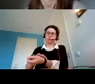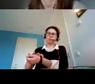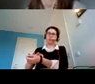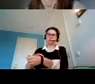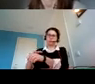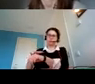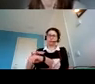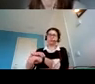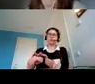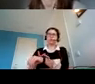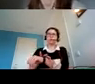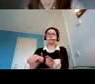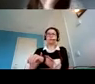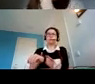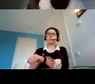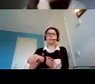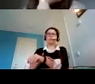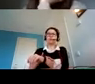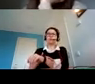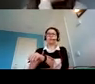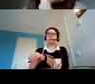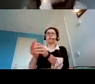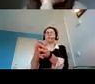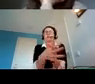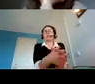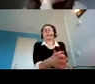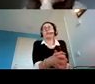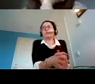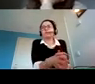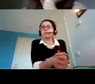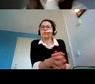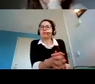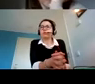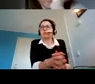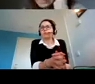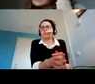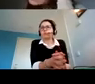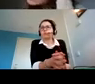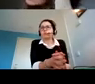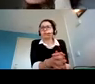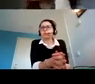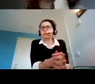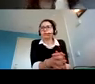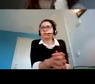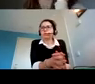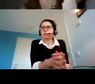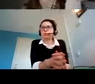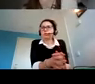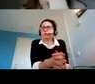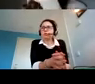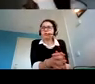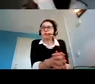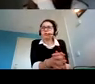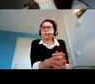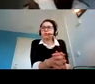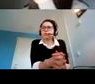introduced a due diligence process that corporations should adopt and undertake